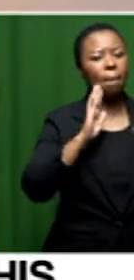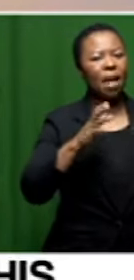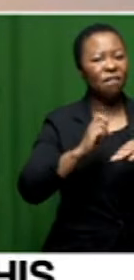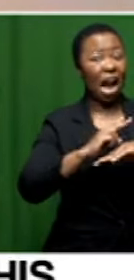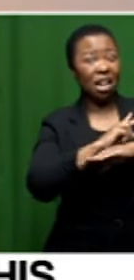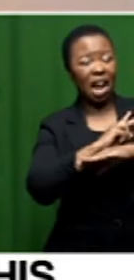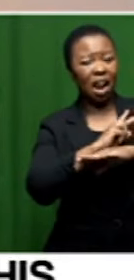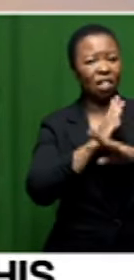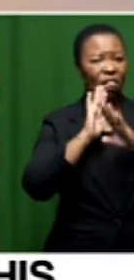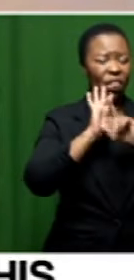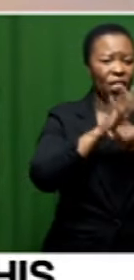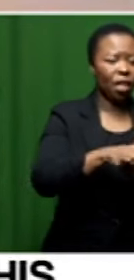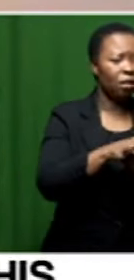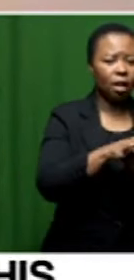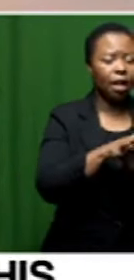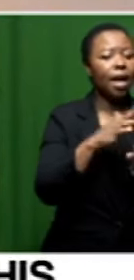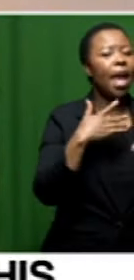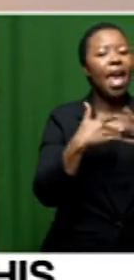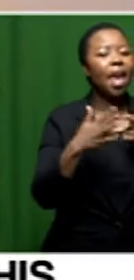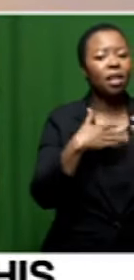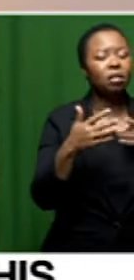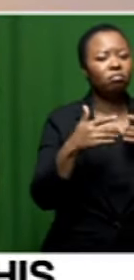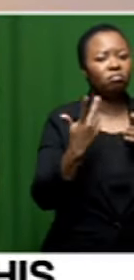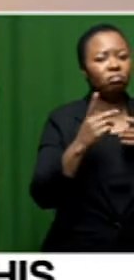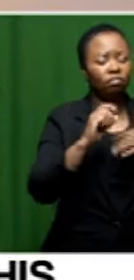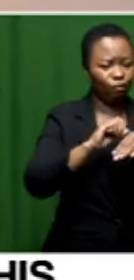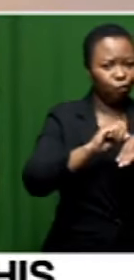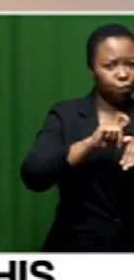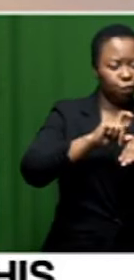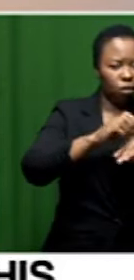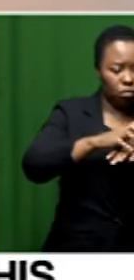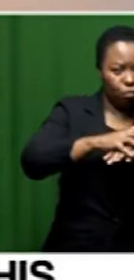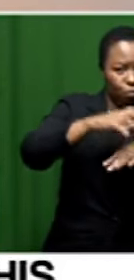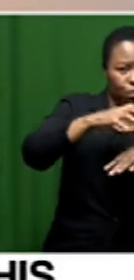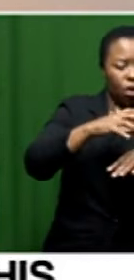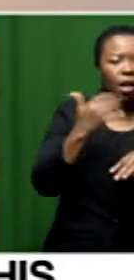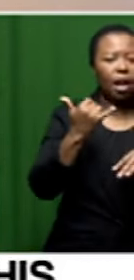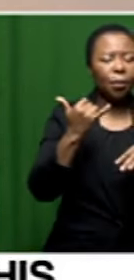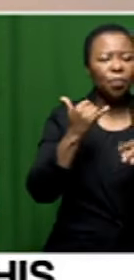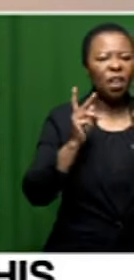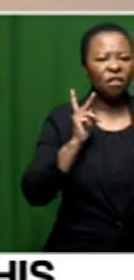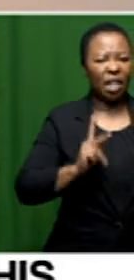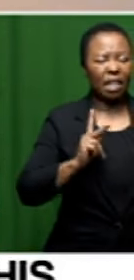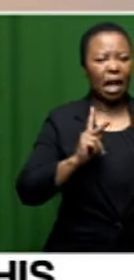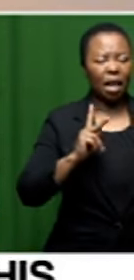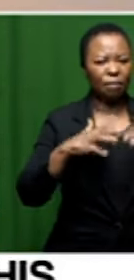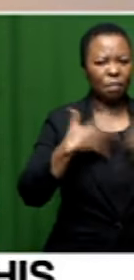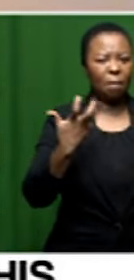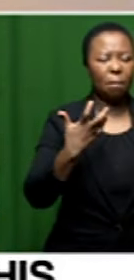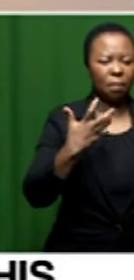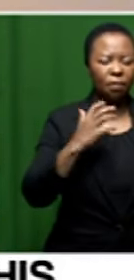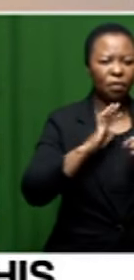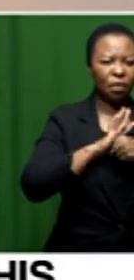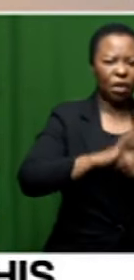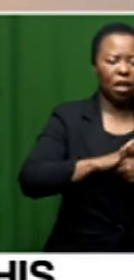Mm. The immune system is activated by anything that promotes inflammation, such as physical trauma, indirectly by